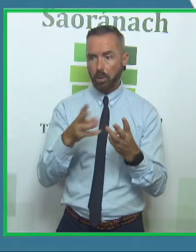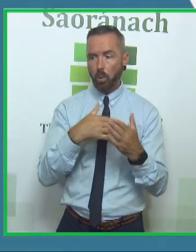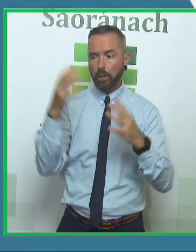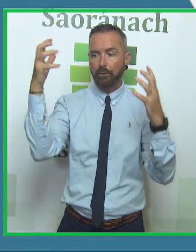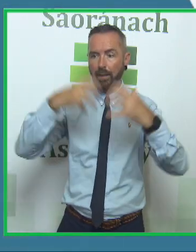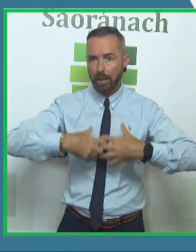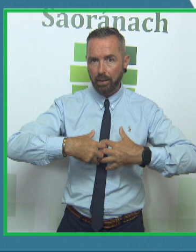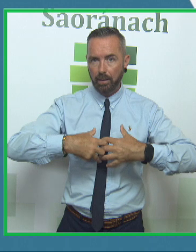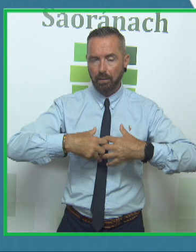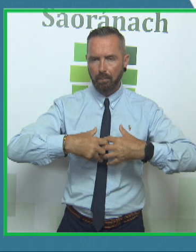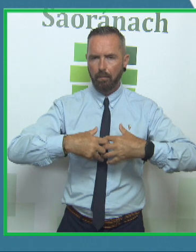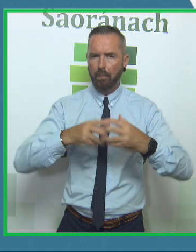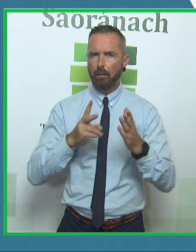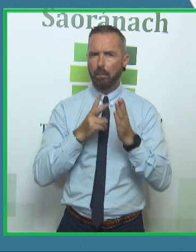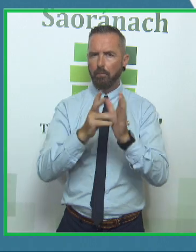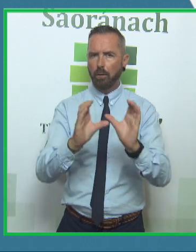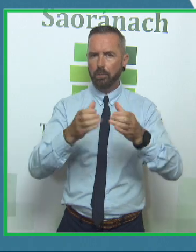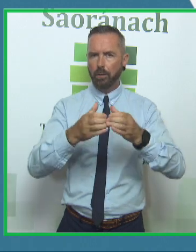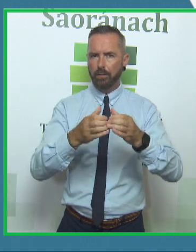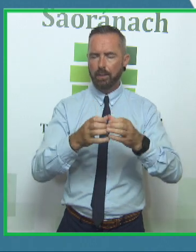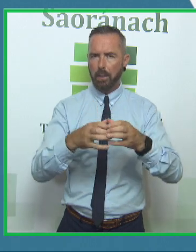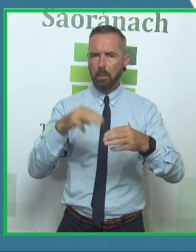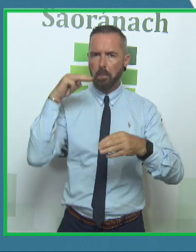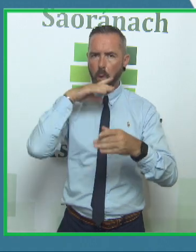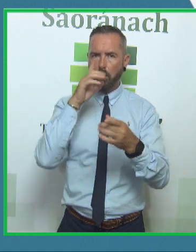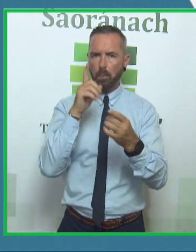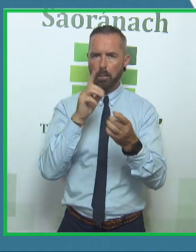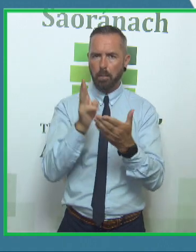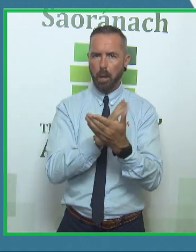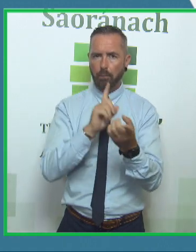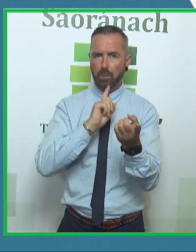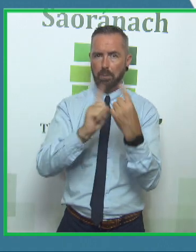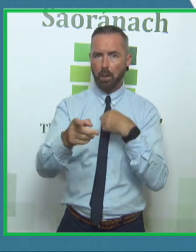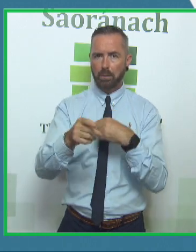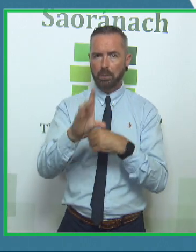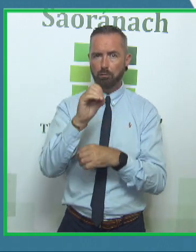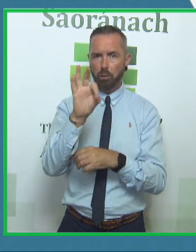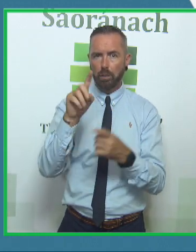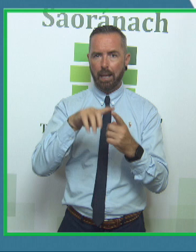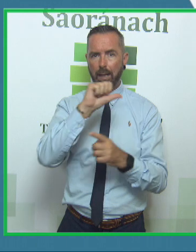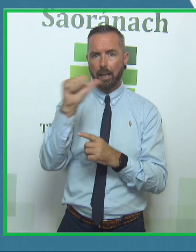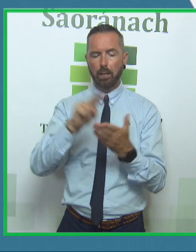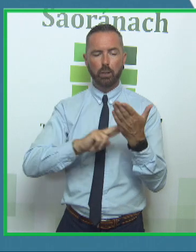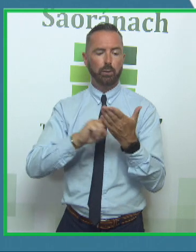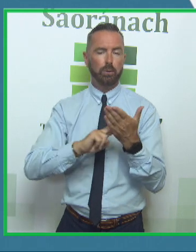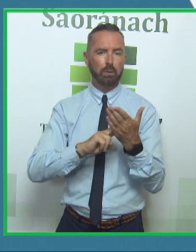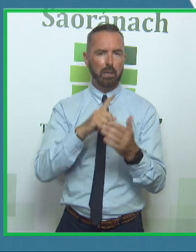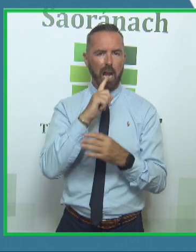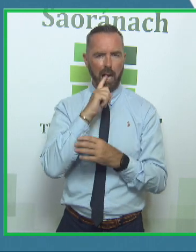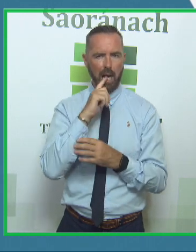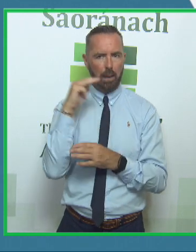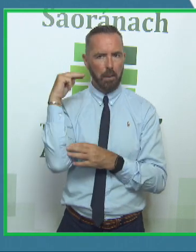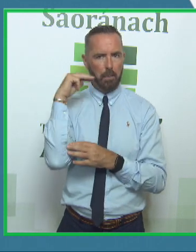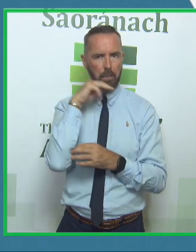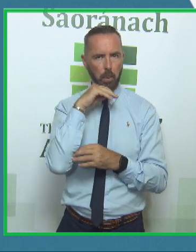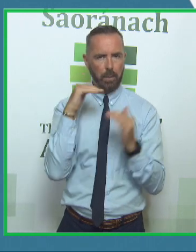is a very significant part of the national response to drug and alcohol use. Yet, as has been mentioned, there's a fundamental inequality between